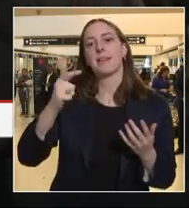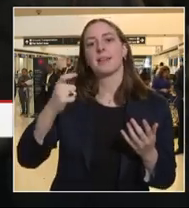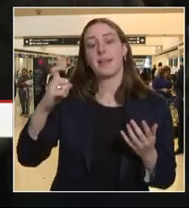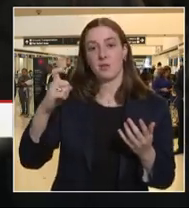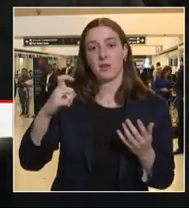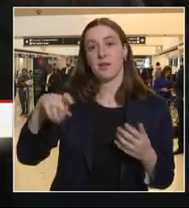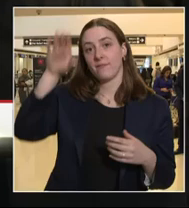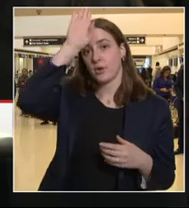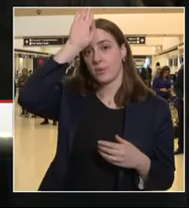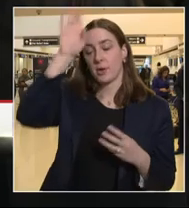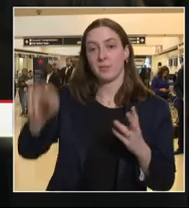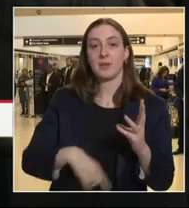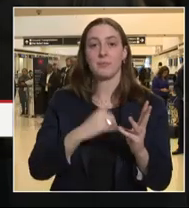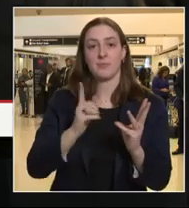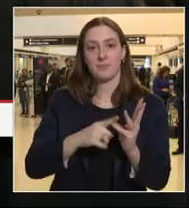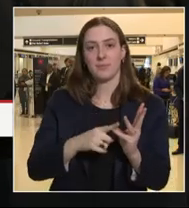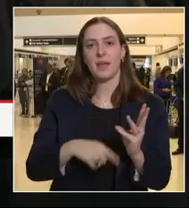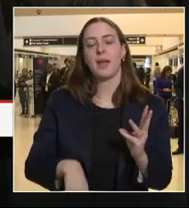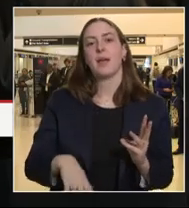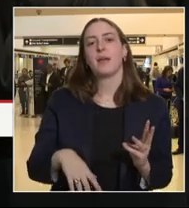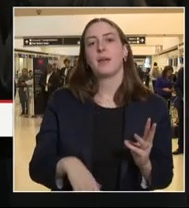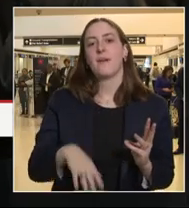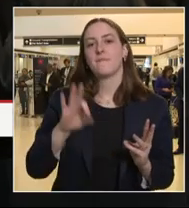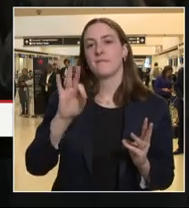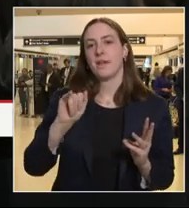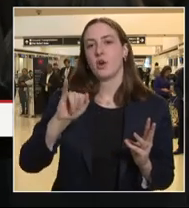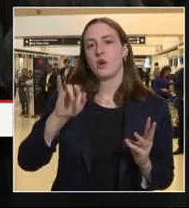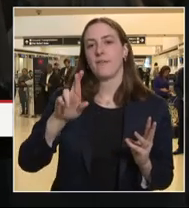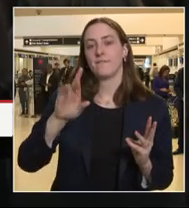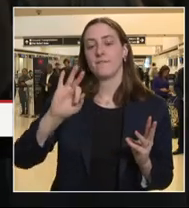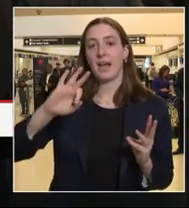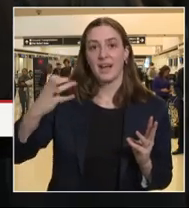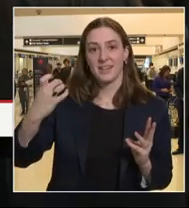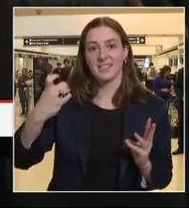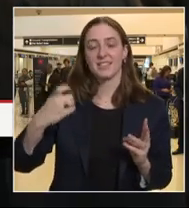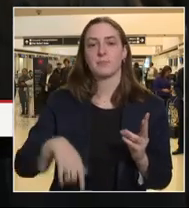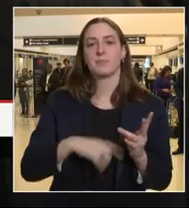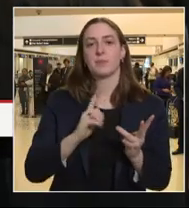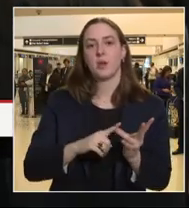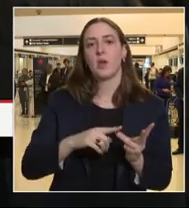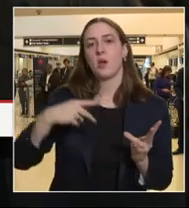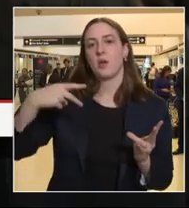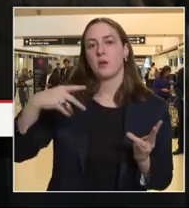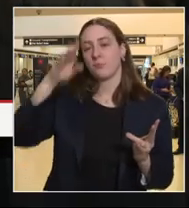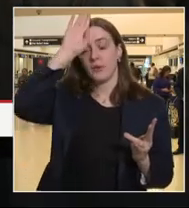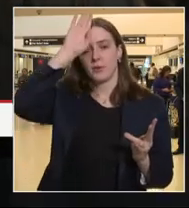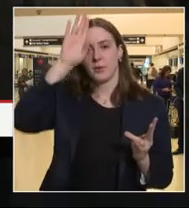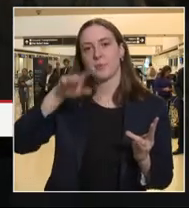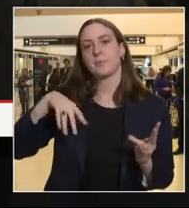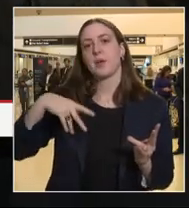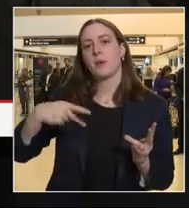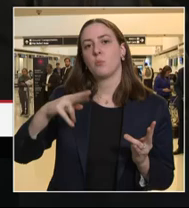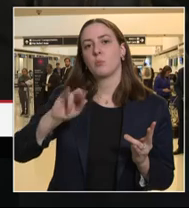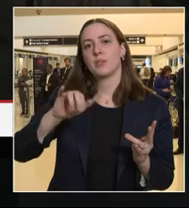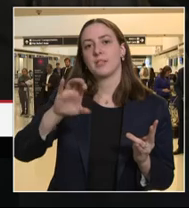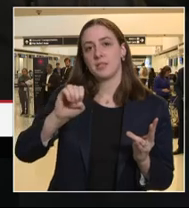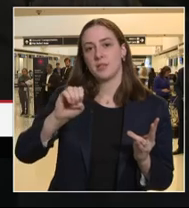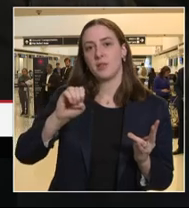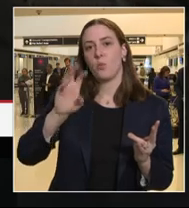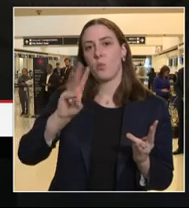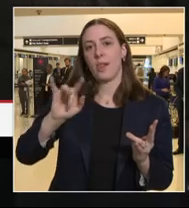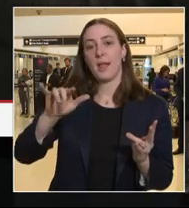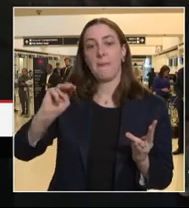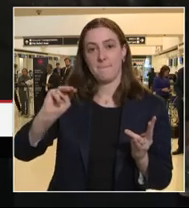Department, the Arlington County Fire Department, the Fairfax Fire Department, the Prince William Fire Department, the Baltimore City Police